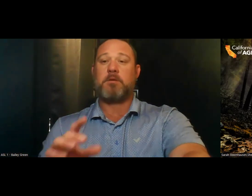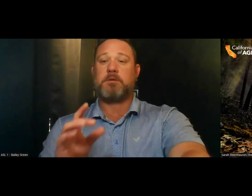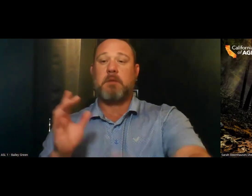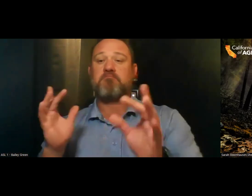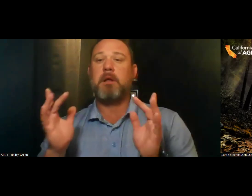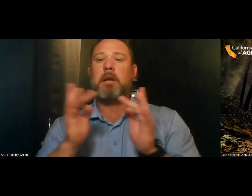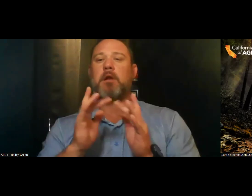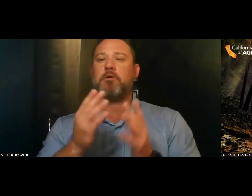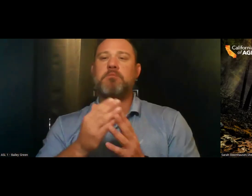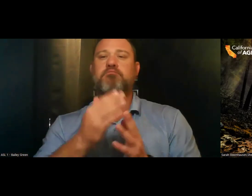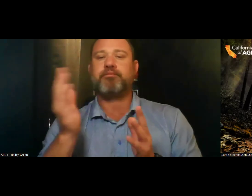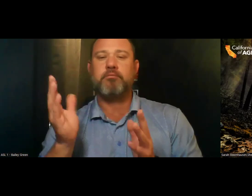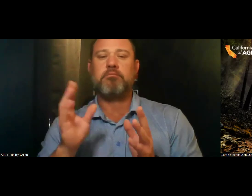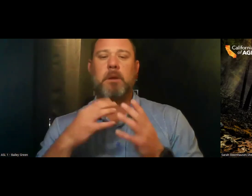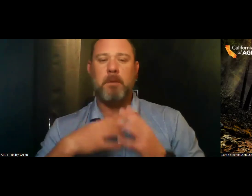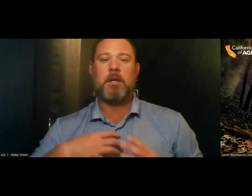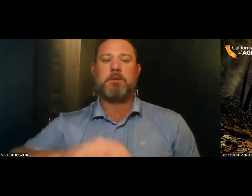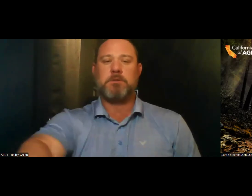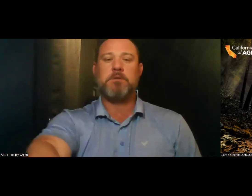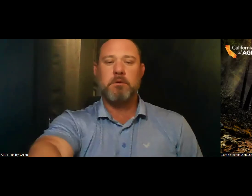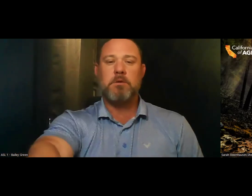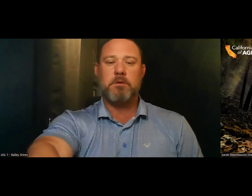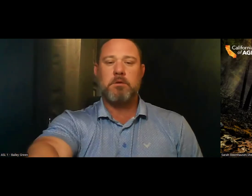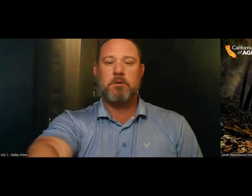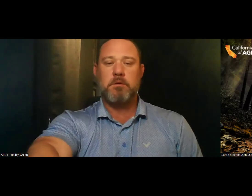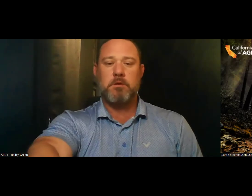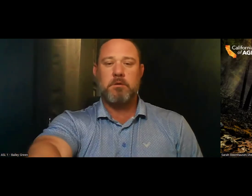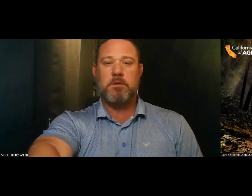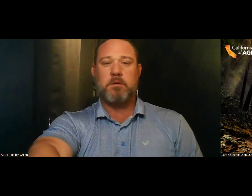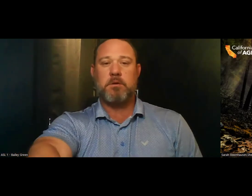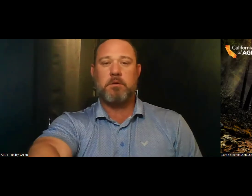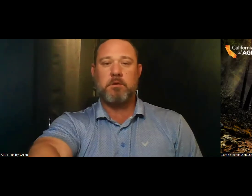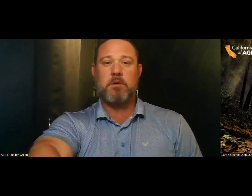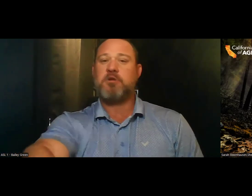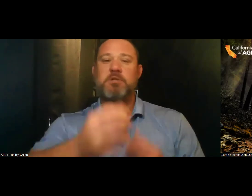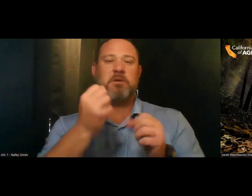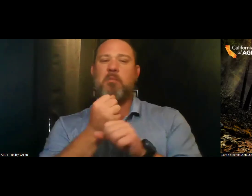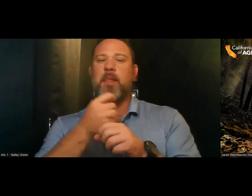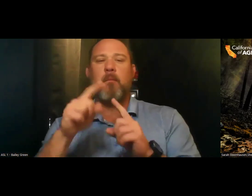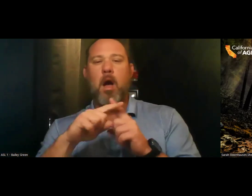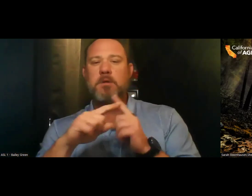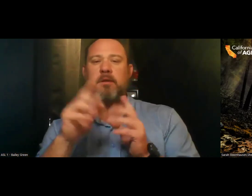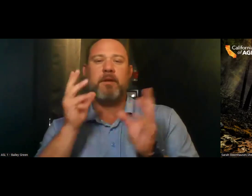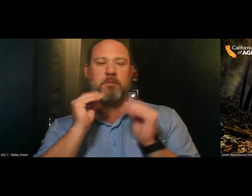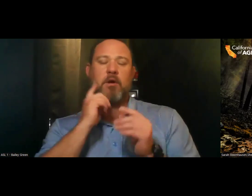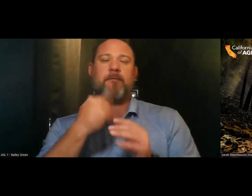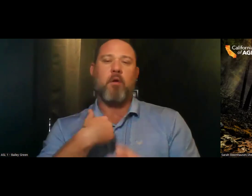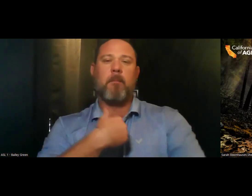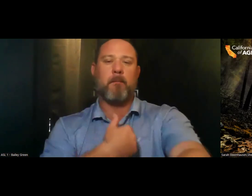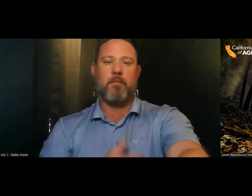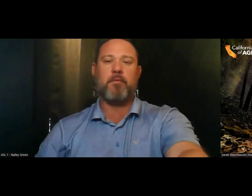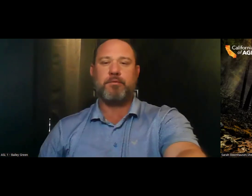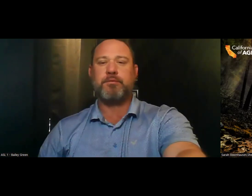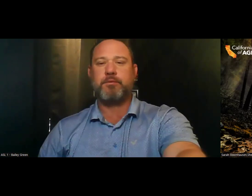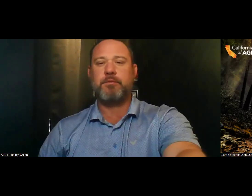committees. And also just wanting to make this a very positive experience for the members of